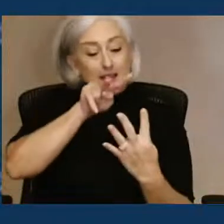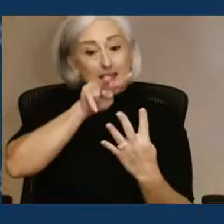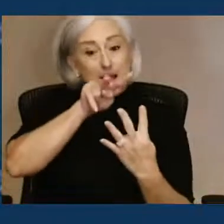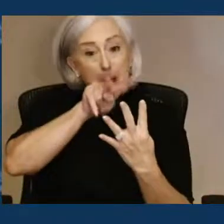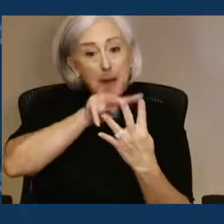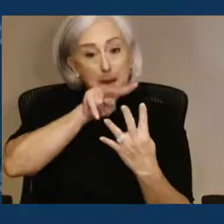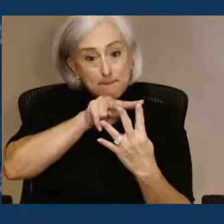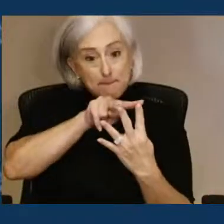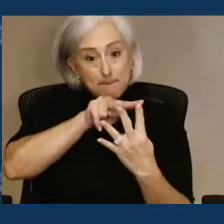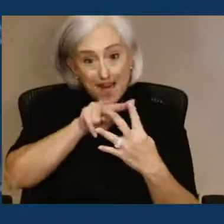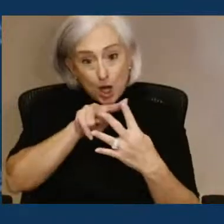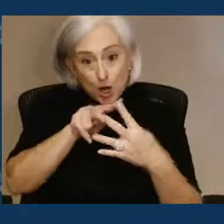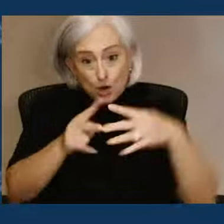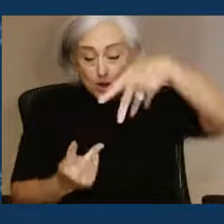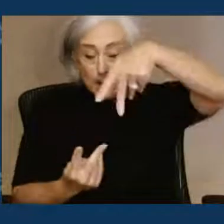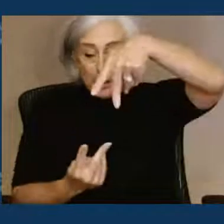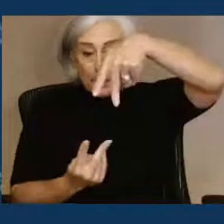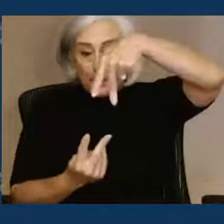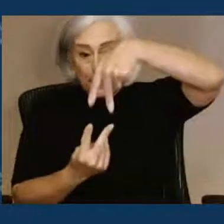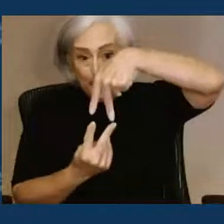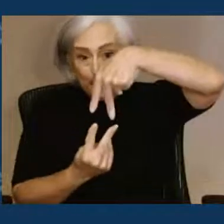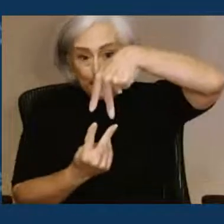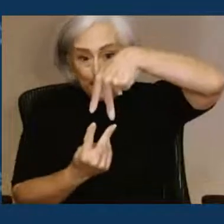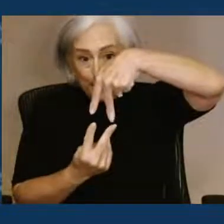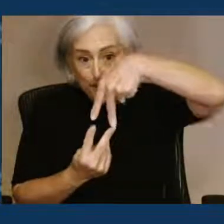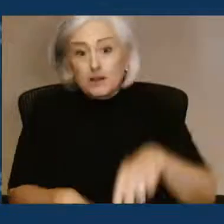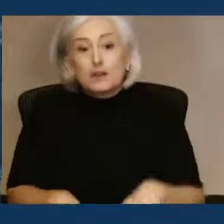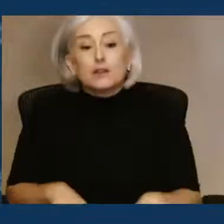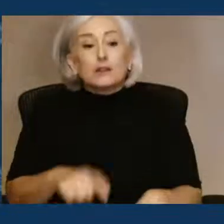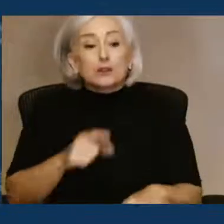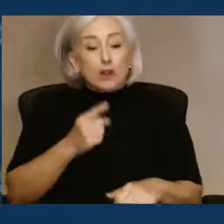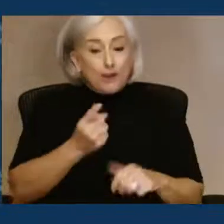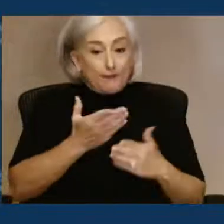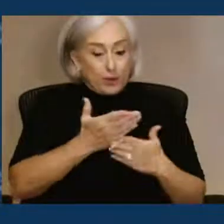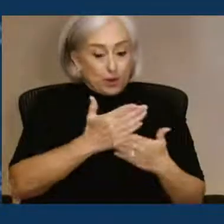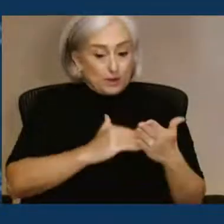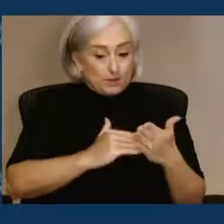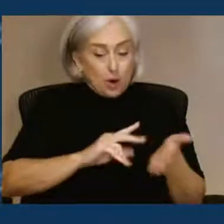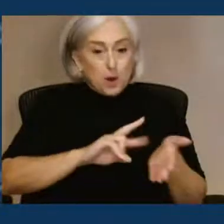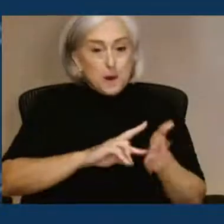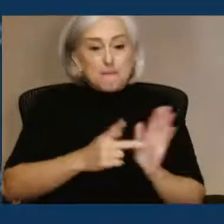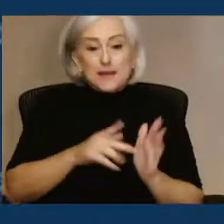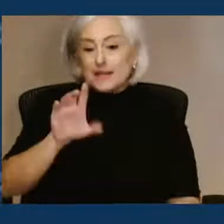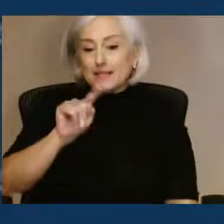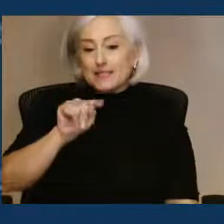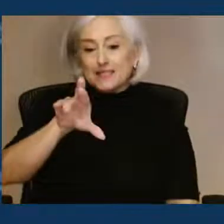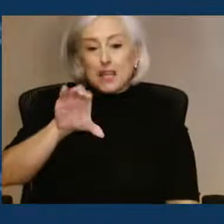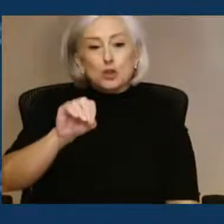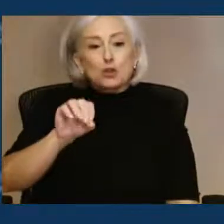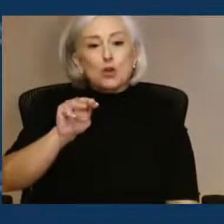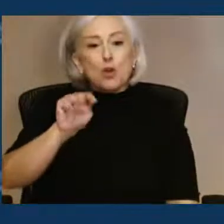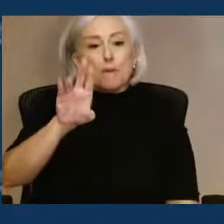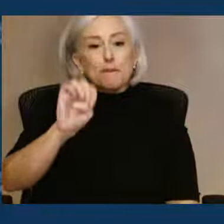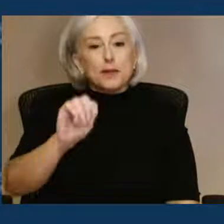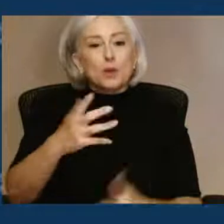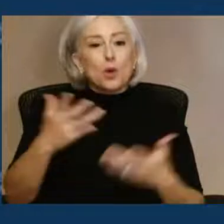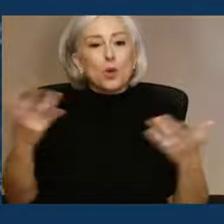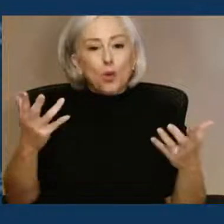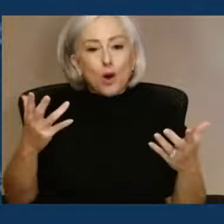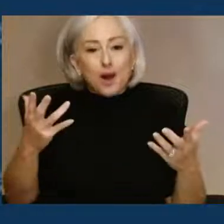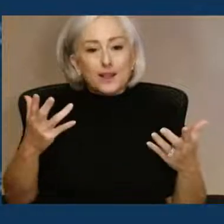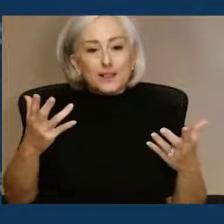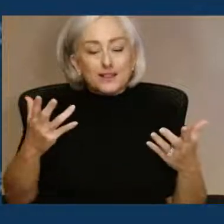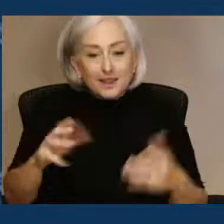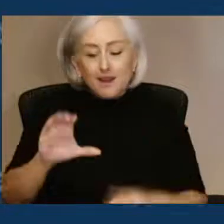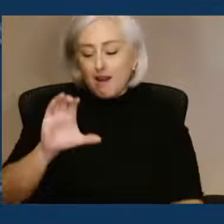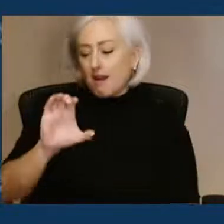called cohesion. And so the first metaphor is I think of the centromere in this role as a cummerbund, holding those two